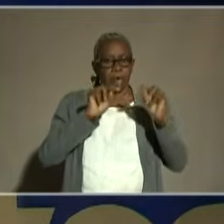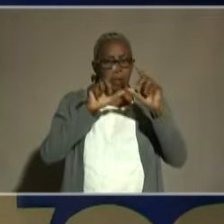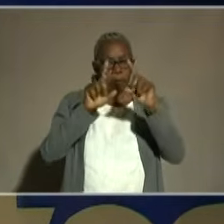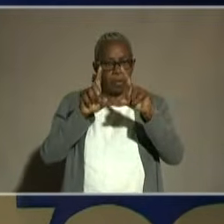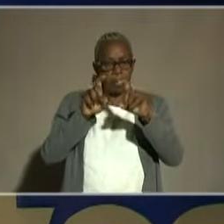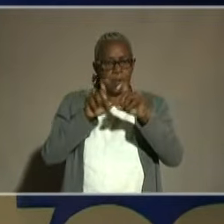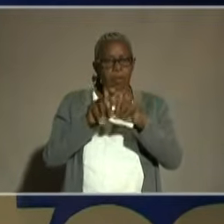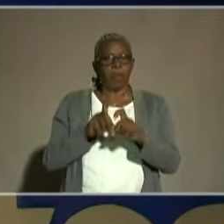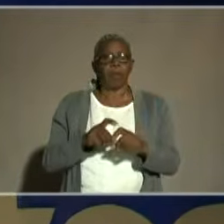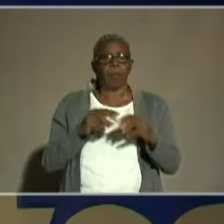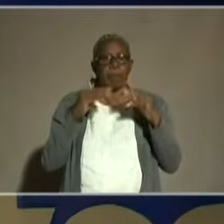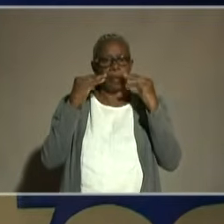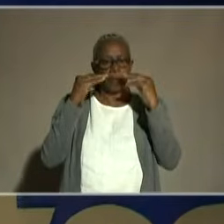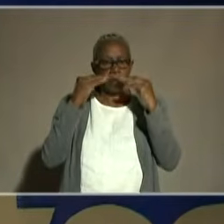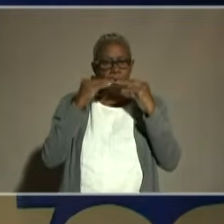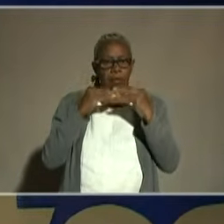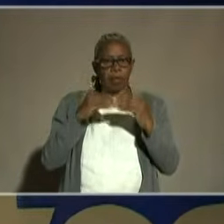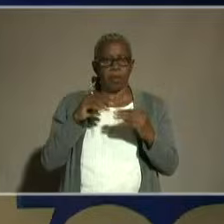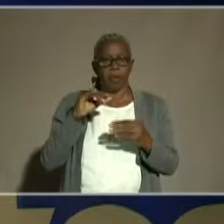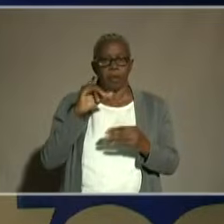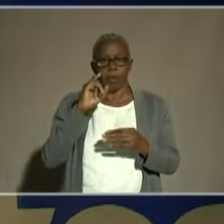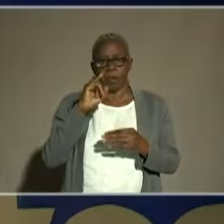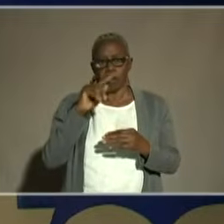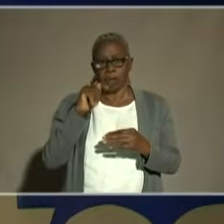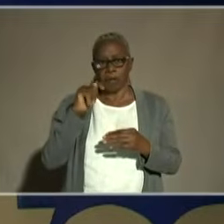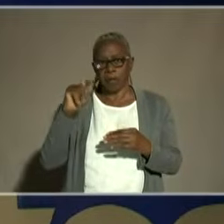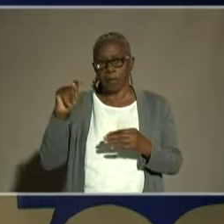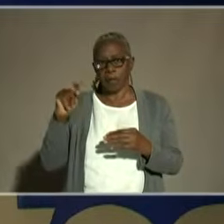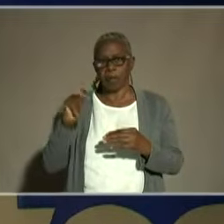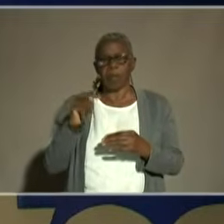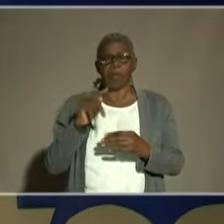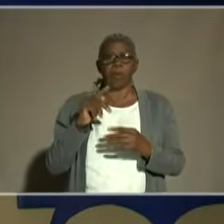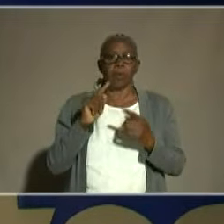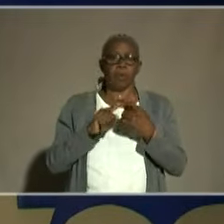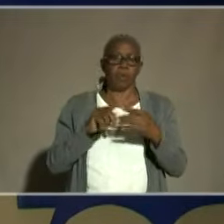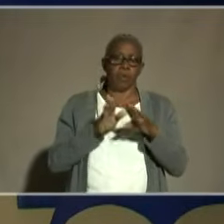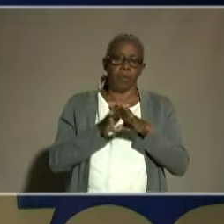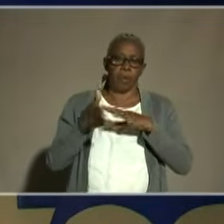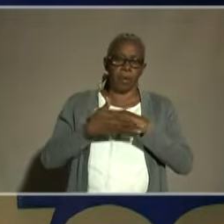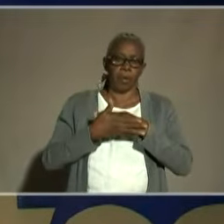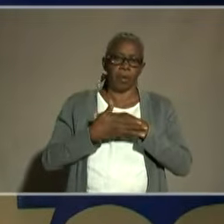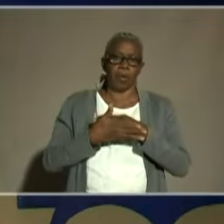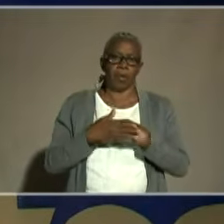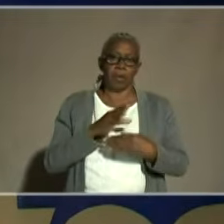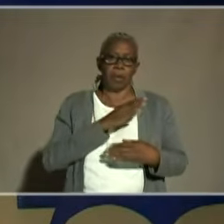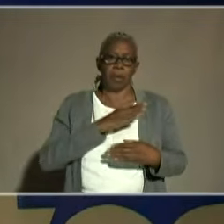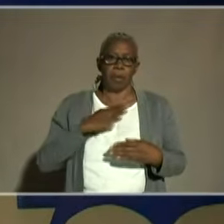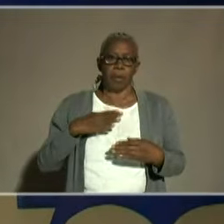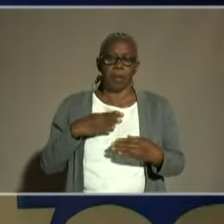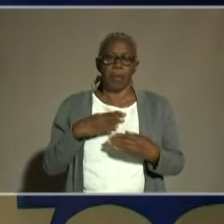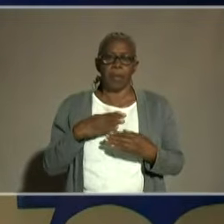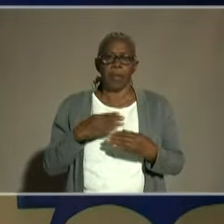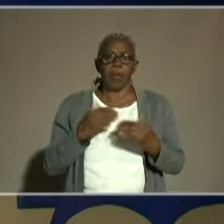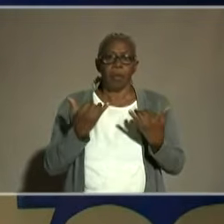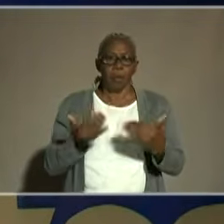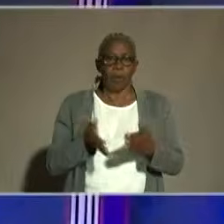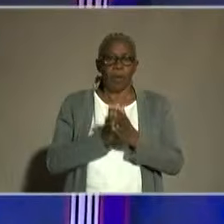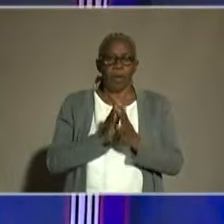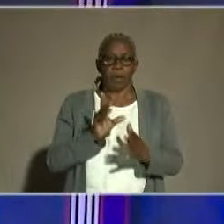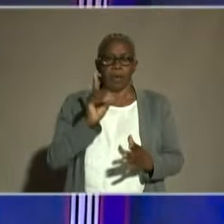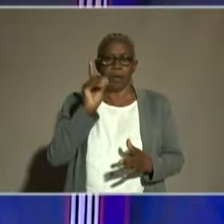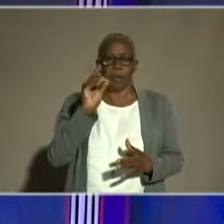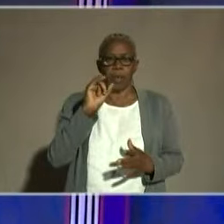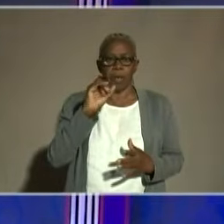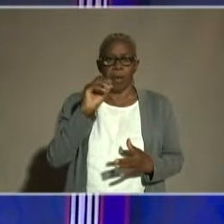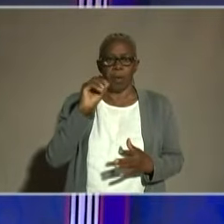direct message on Instagram, Facebook, and TikTok to Jamaica Debates. We now ask Dion Jackson-Miller to start this